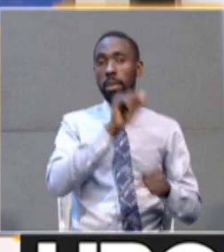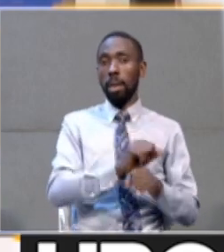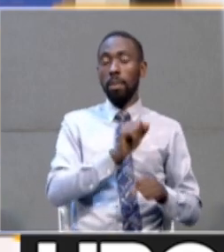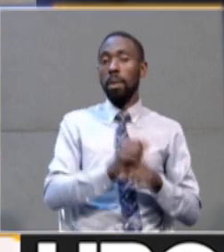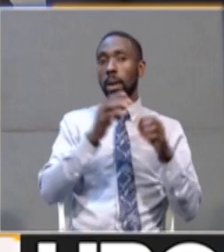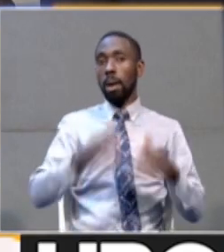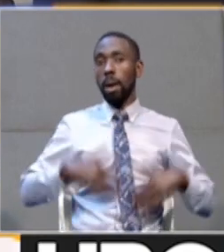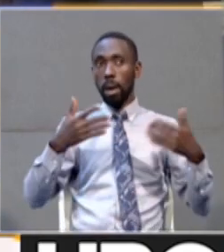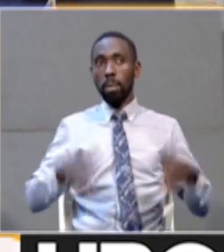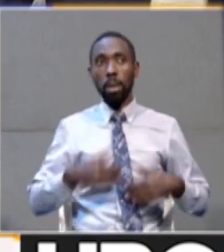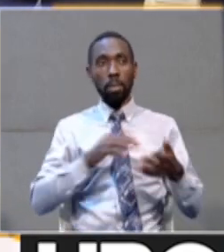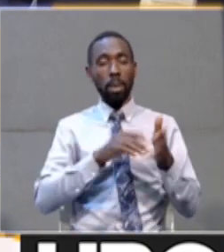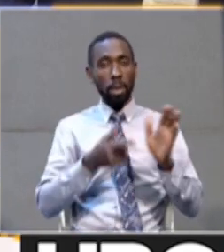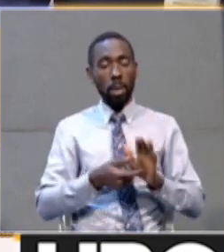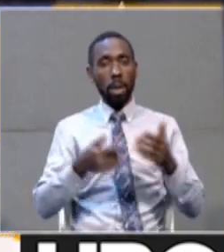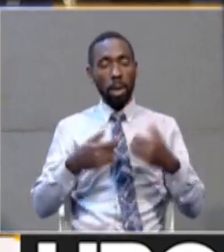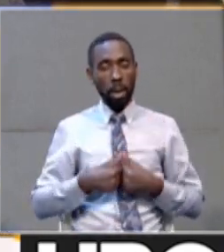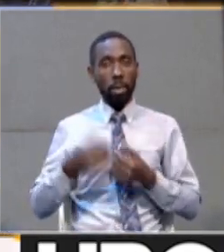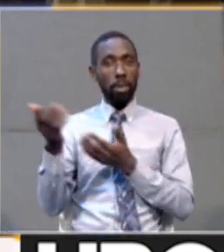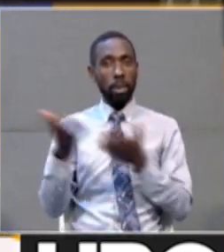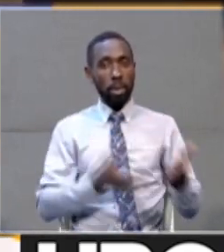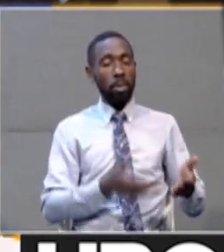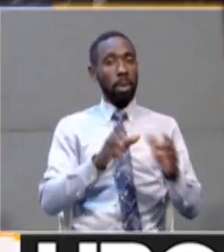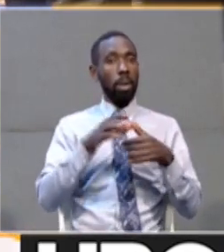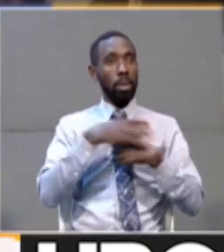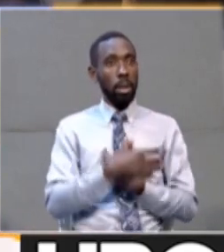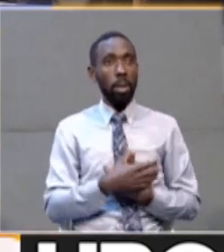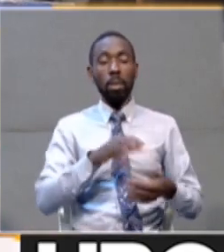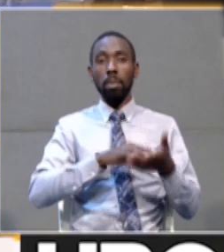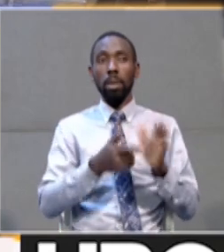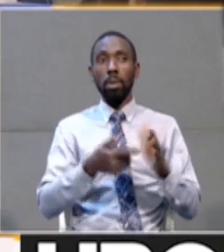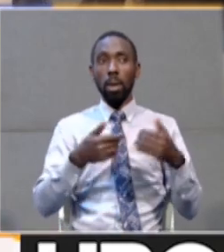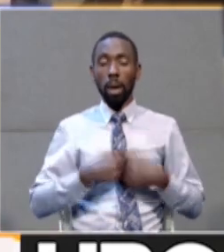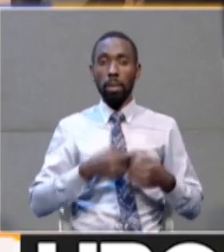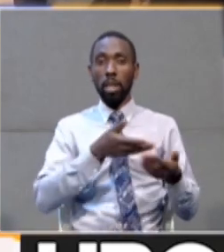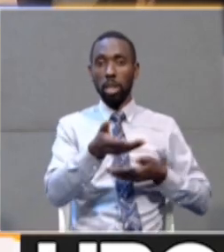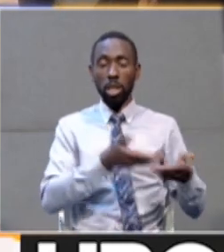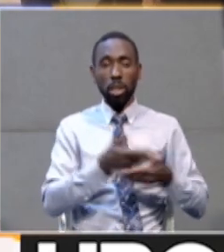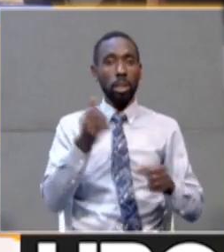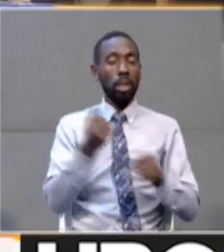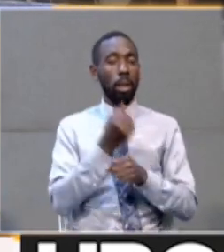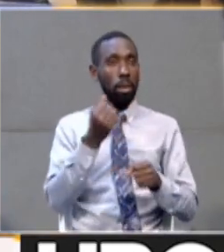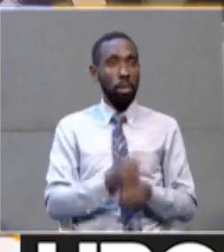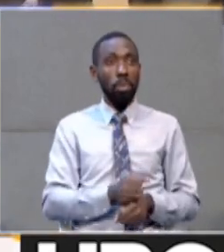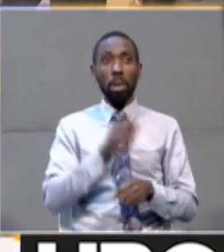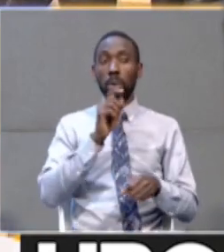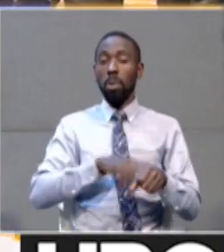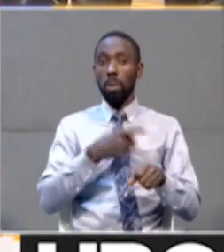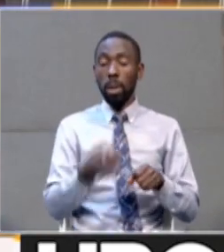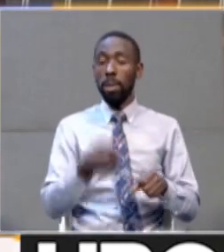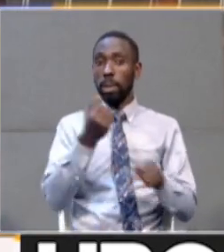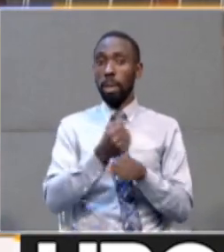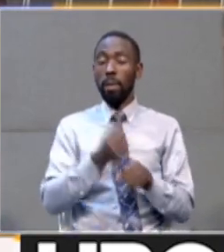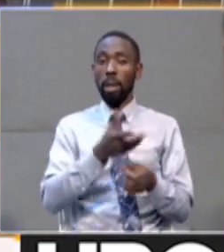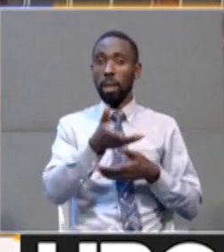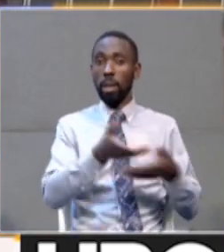specimen. Since 2000, under the U.S. President's emergency plan for AIDS relief, PEPFAR, the United